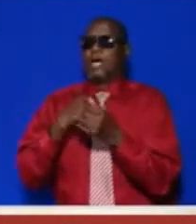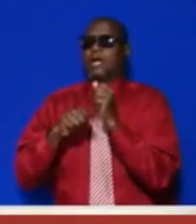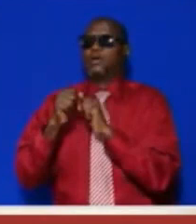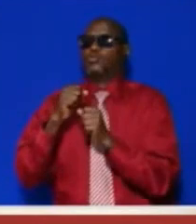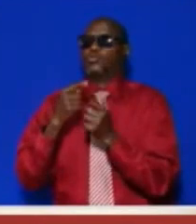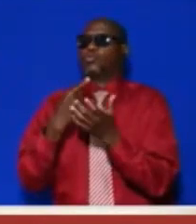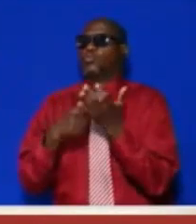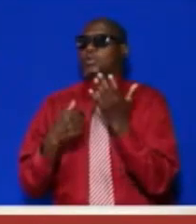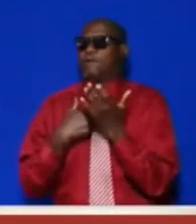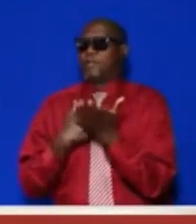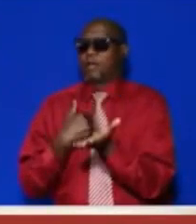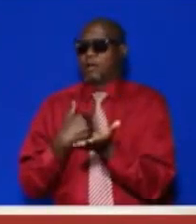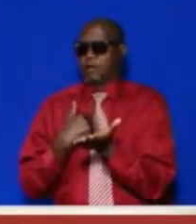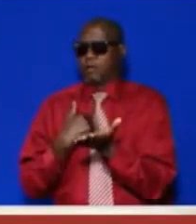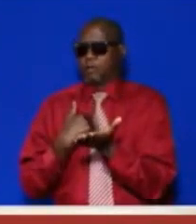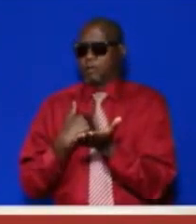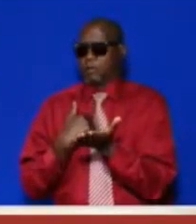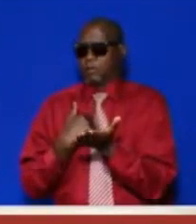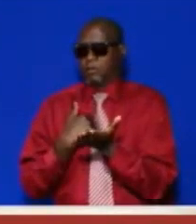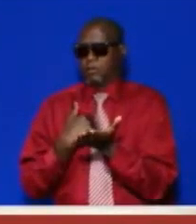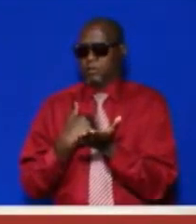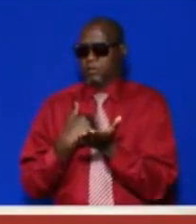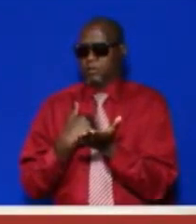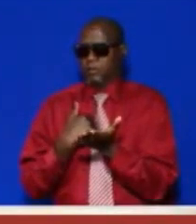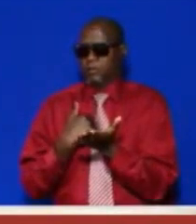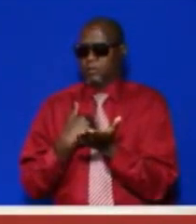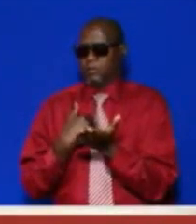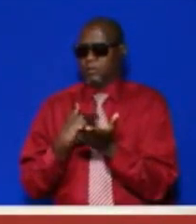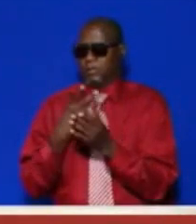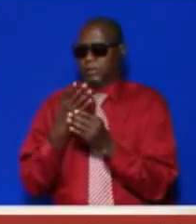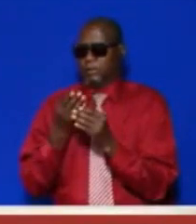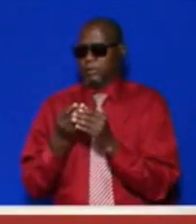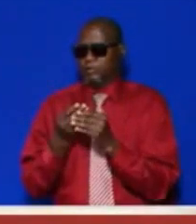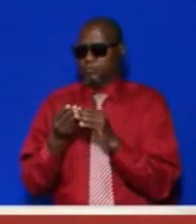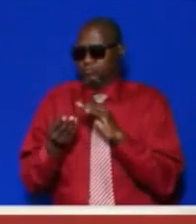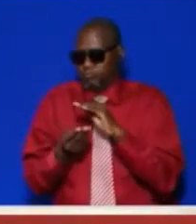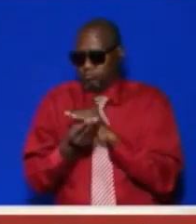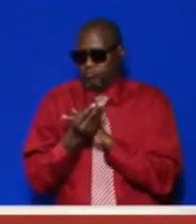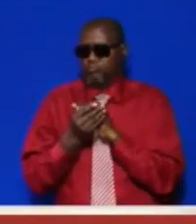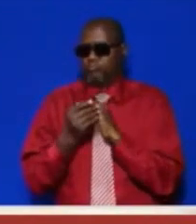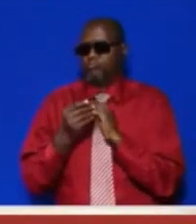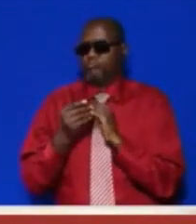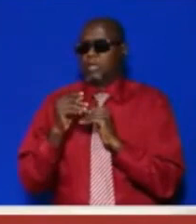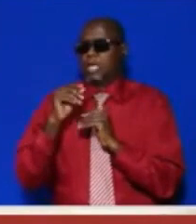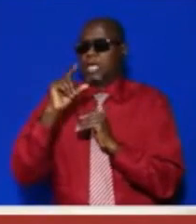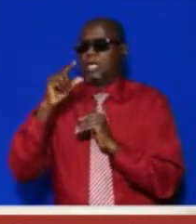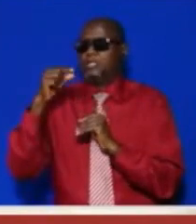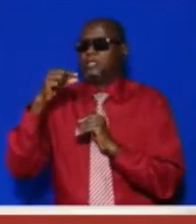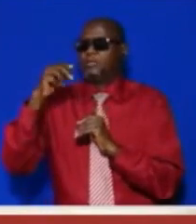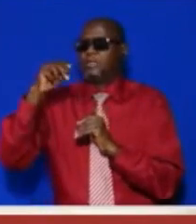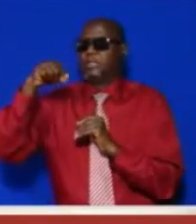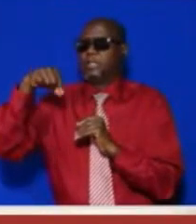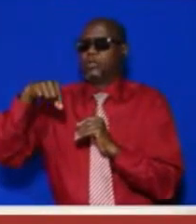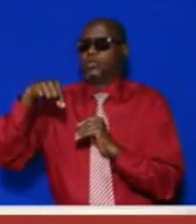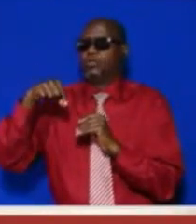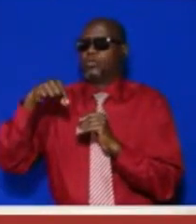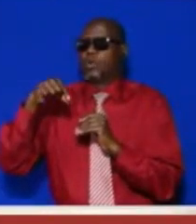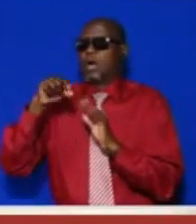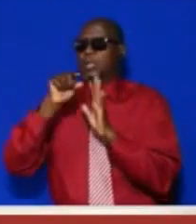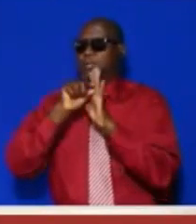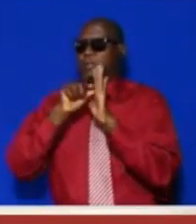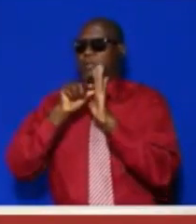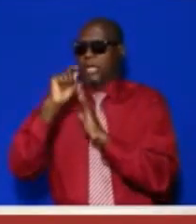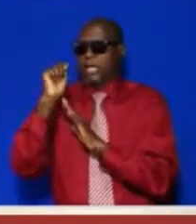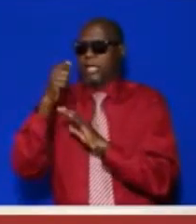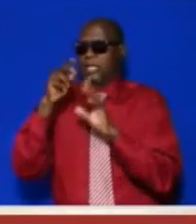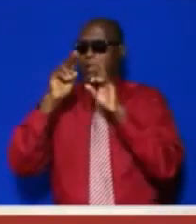taking relating to the sneaking of the LGBTQ agenda into Kenya and the international